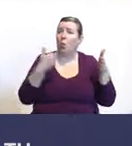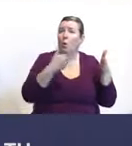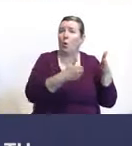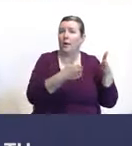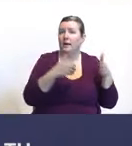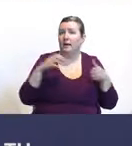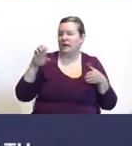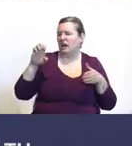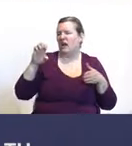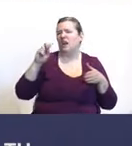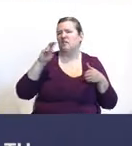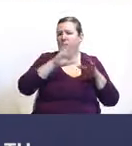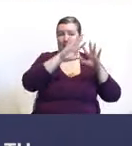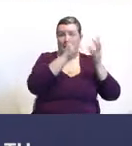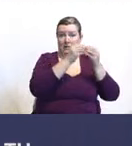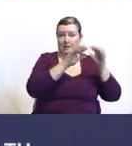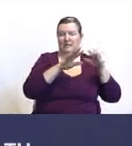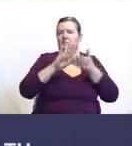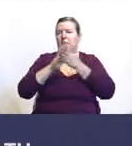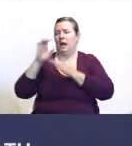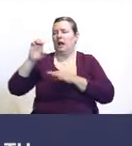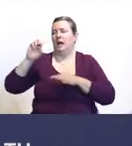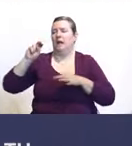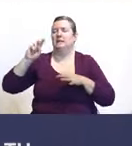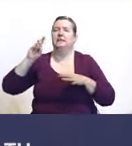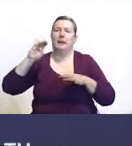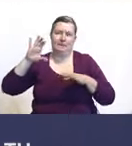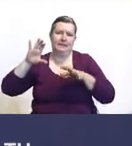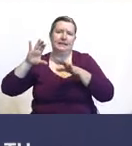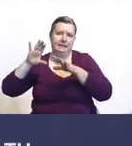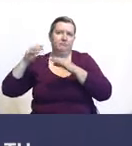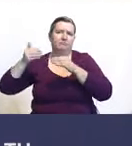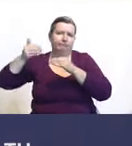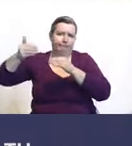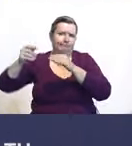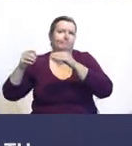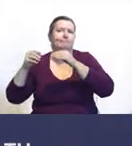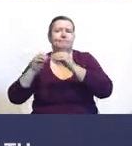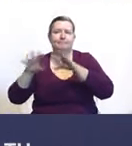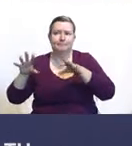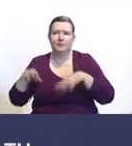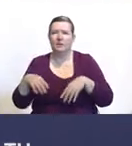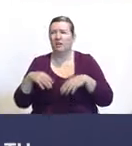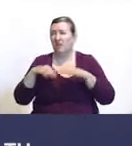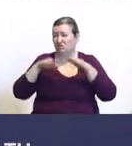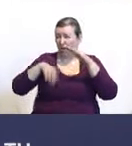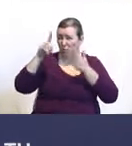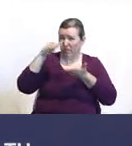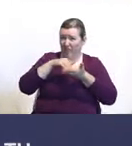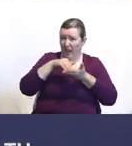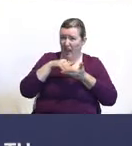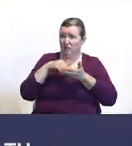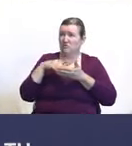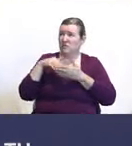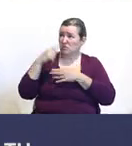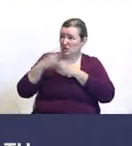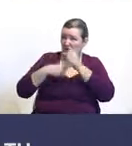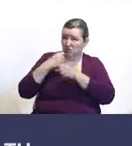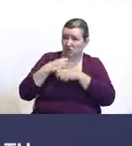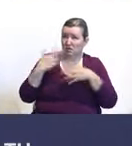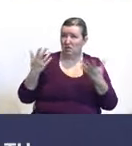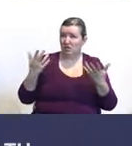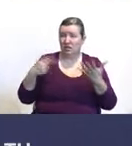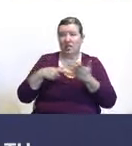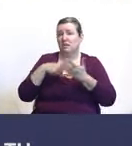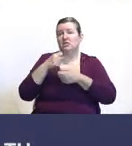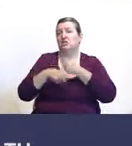COVID deaths in New Jersey in 1 year at 1,000 or fewer. We're obviously not going to make it this year because of the toll in